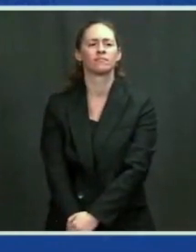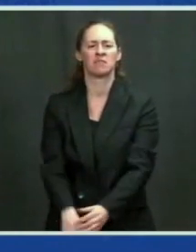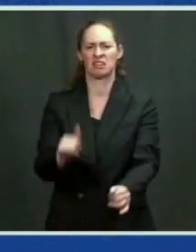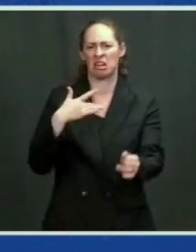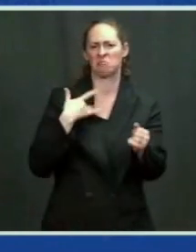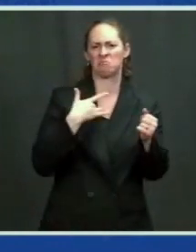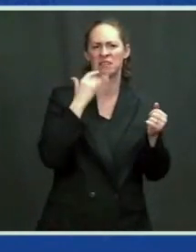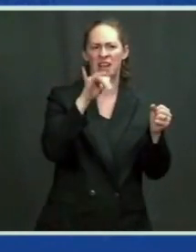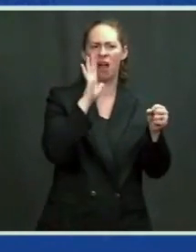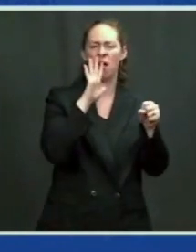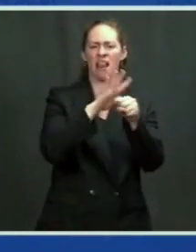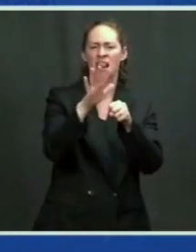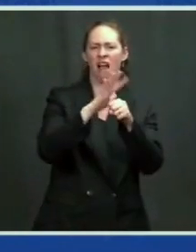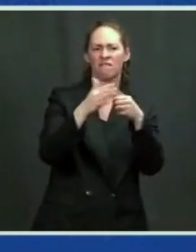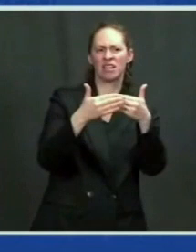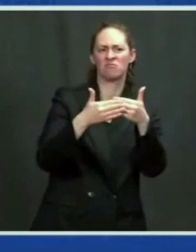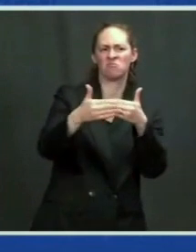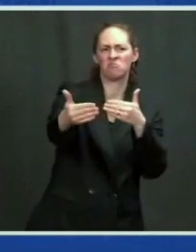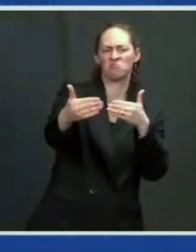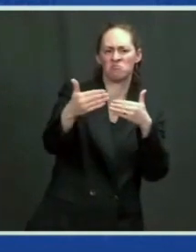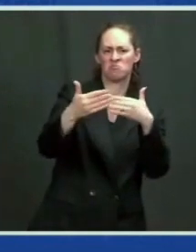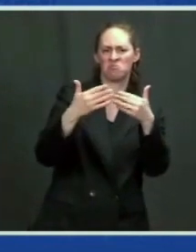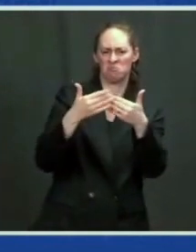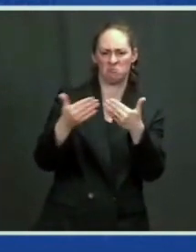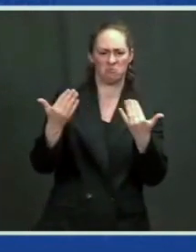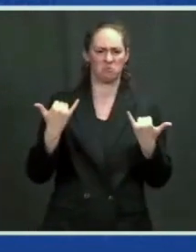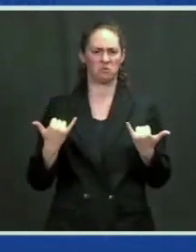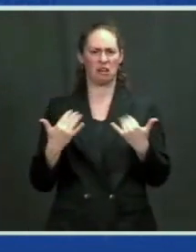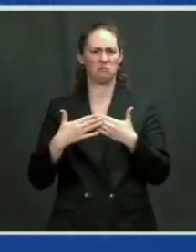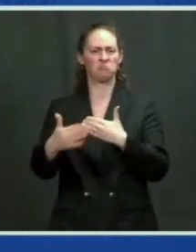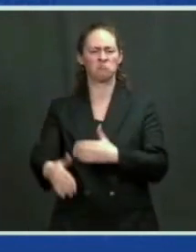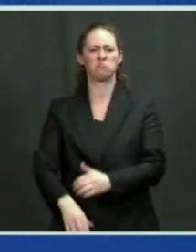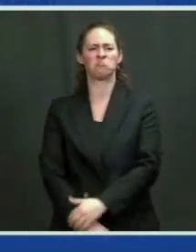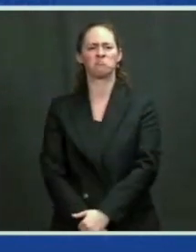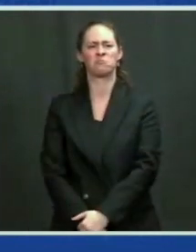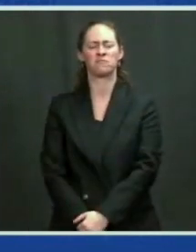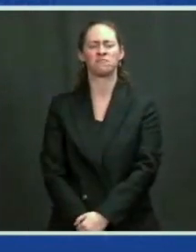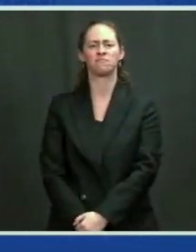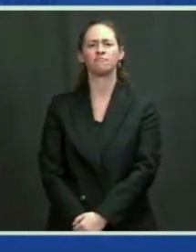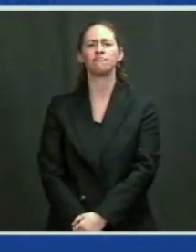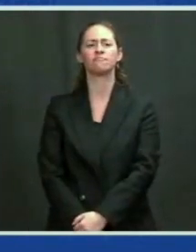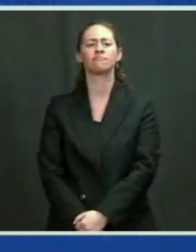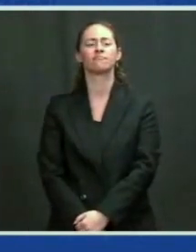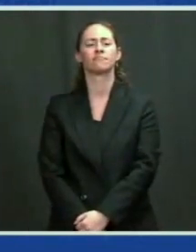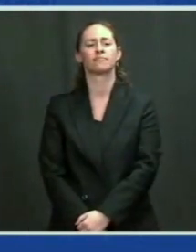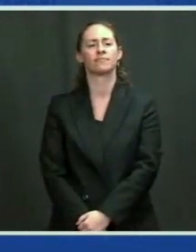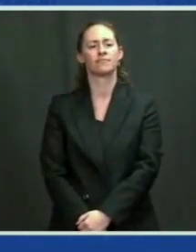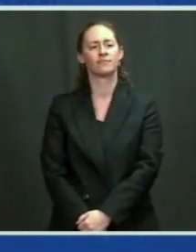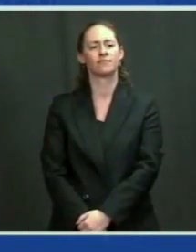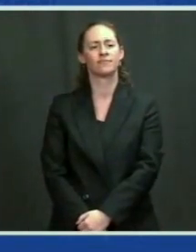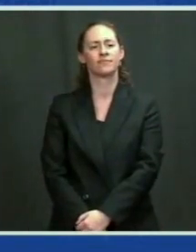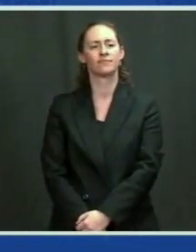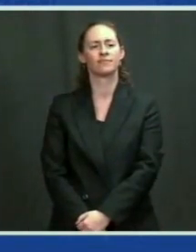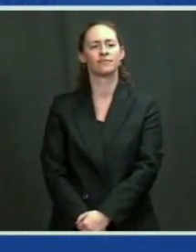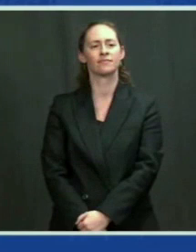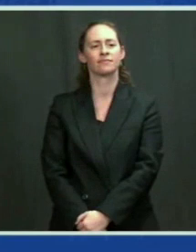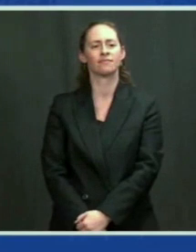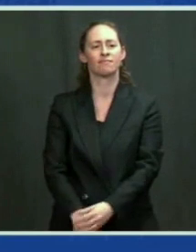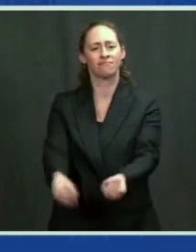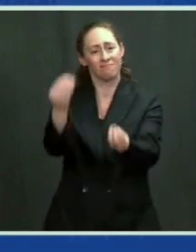days. Fourthly, as part of an effort to use every possible means to accelerate fuel